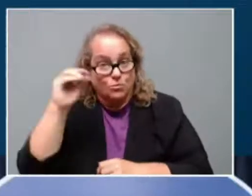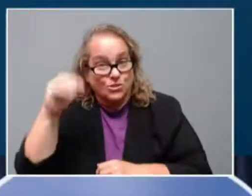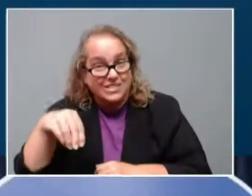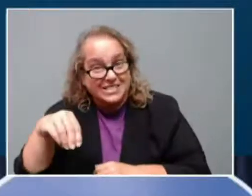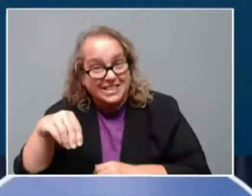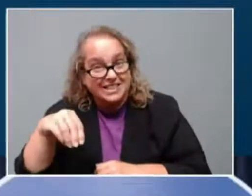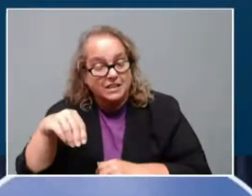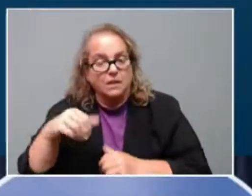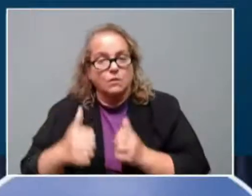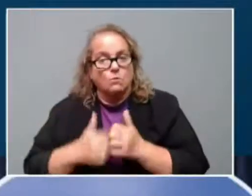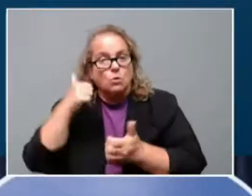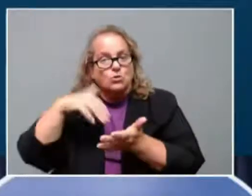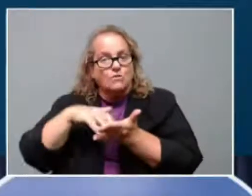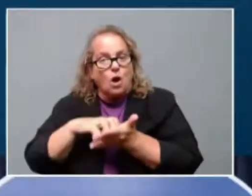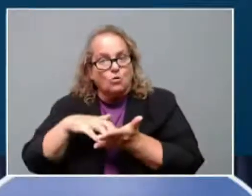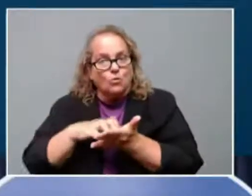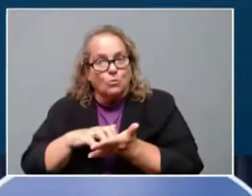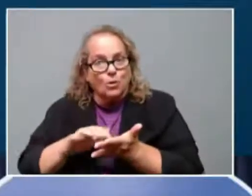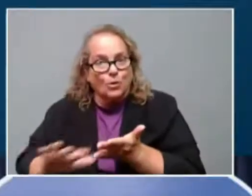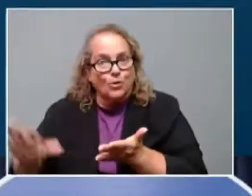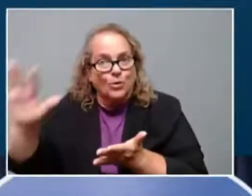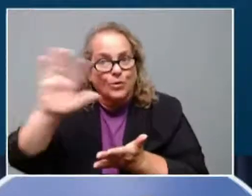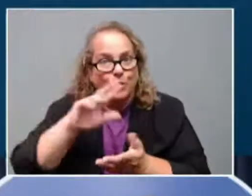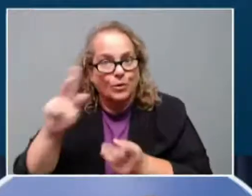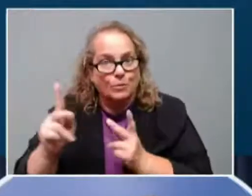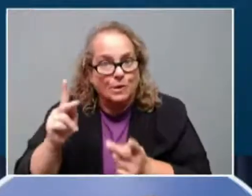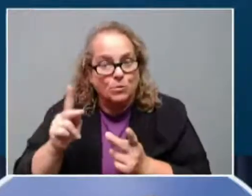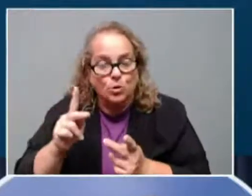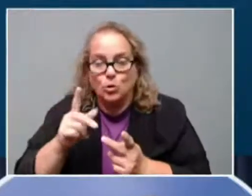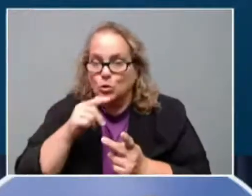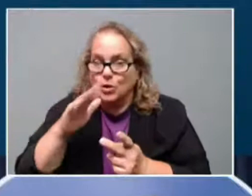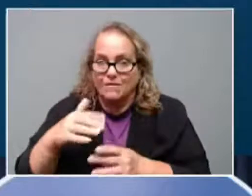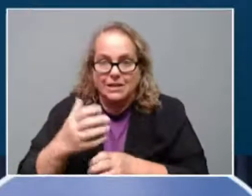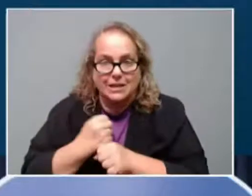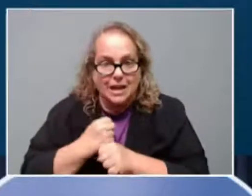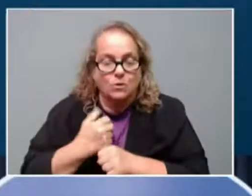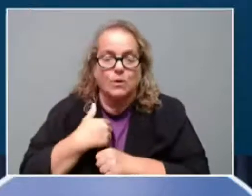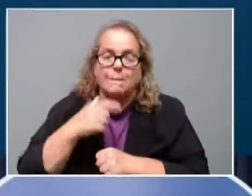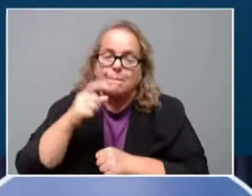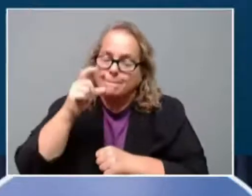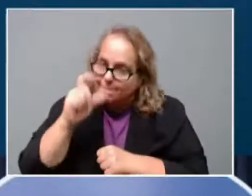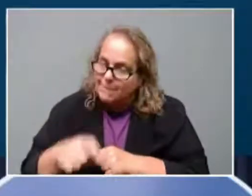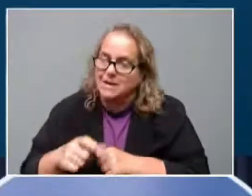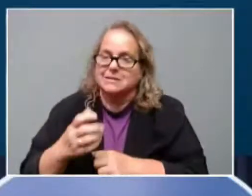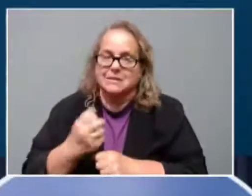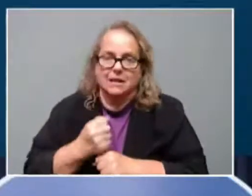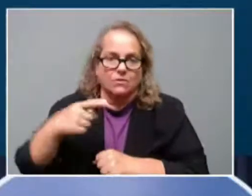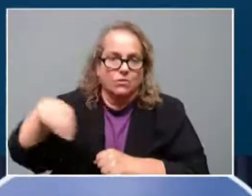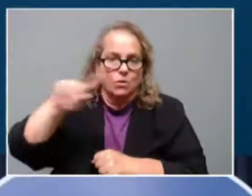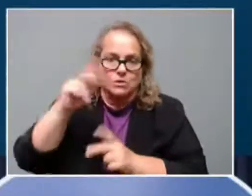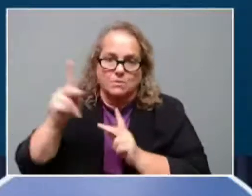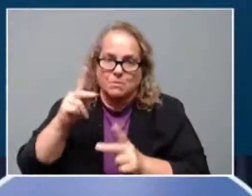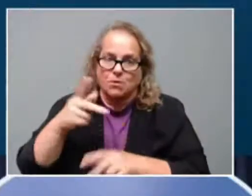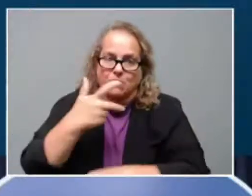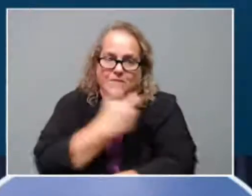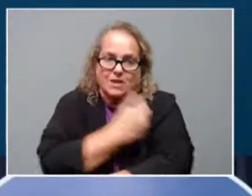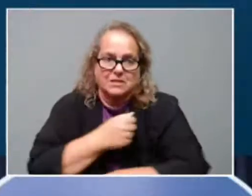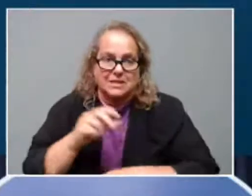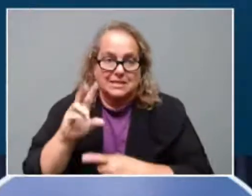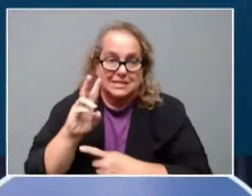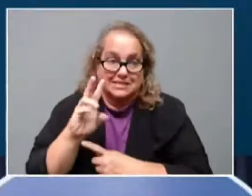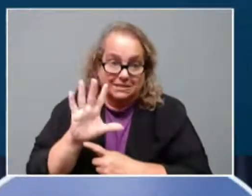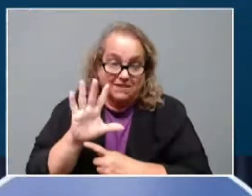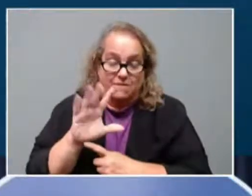vulnerable population out there that we've got to reach and ultimately get vaccinated. 65 to 74, these